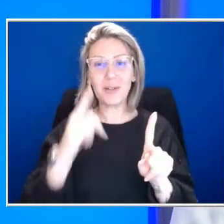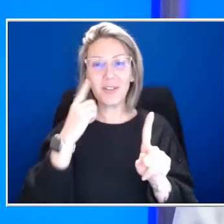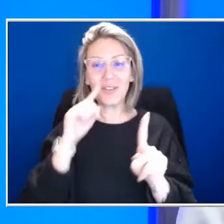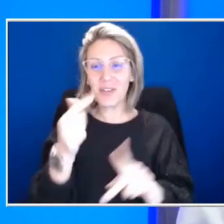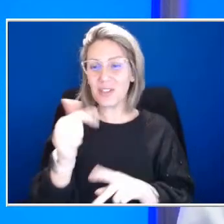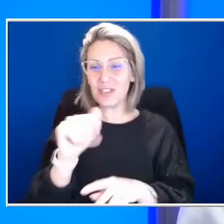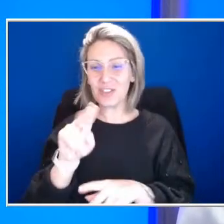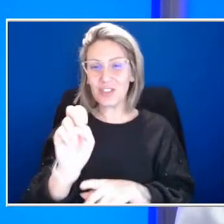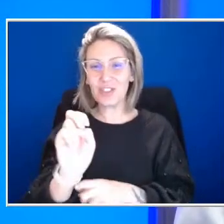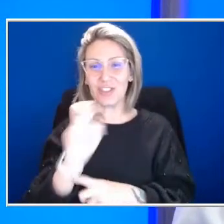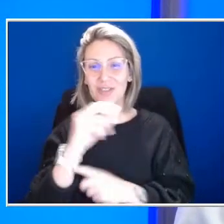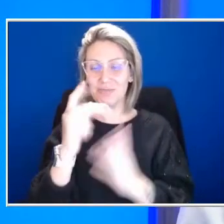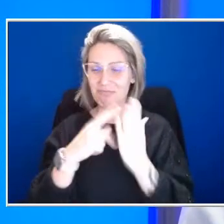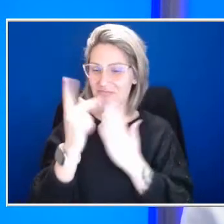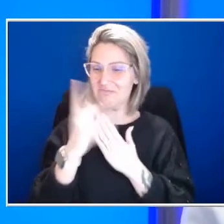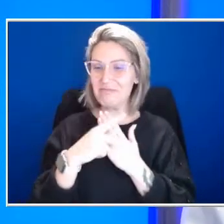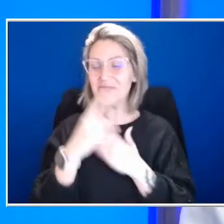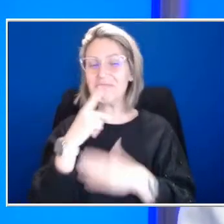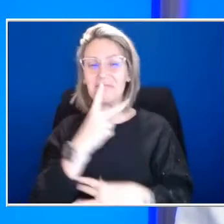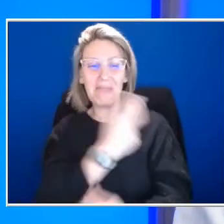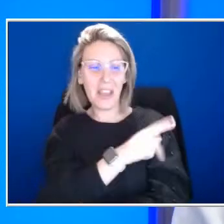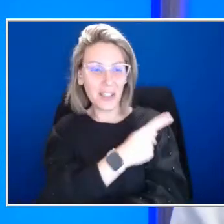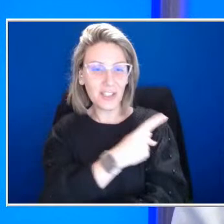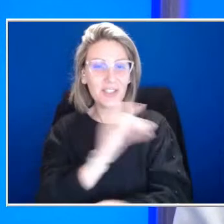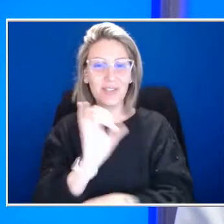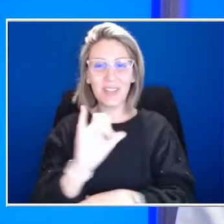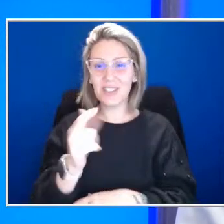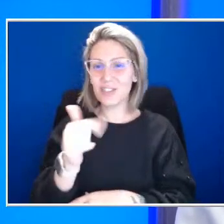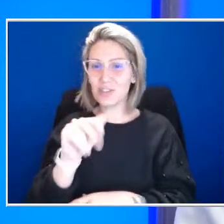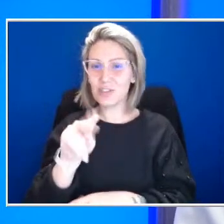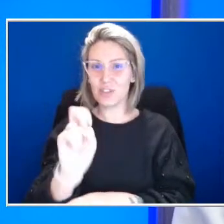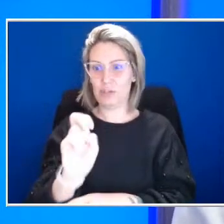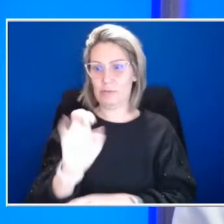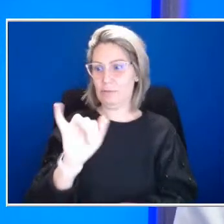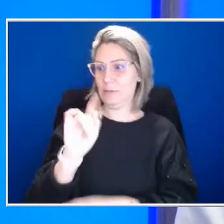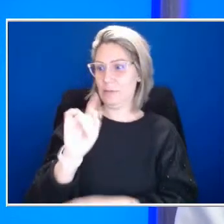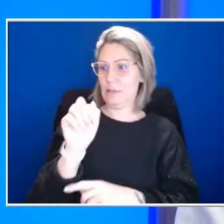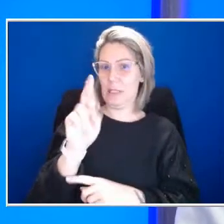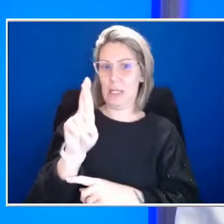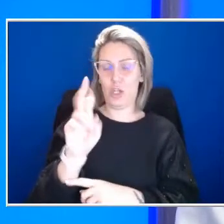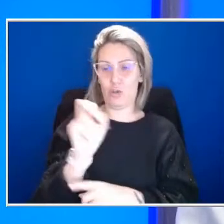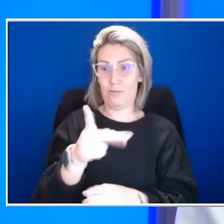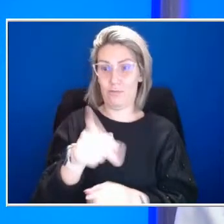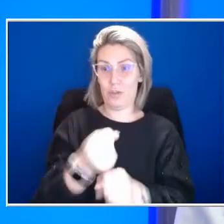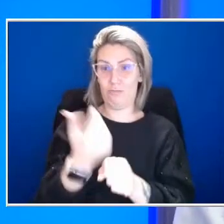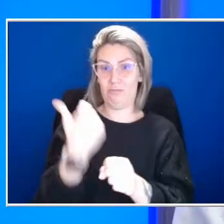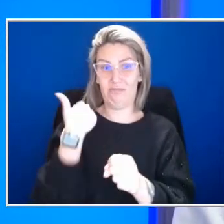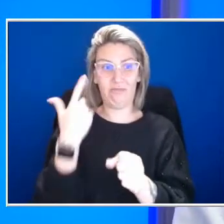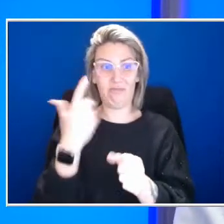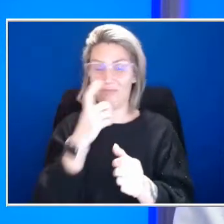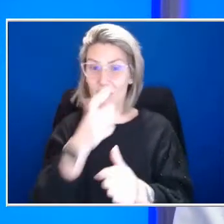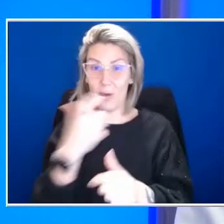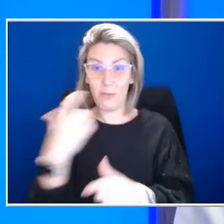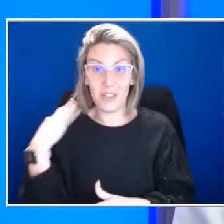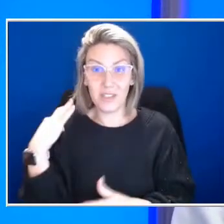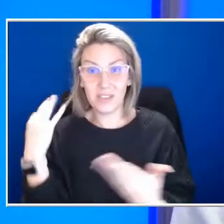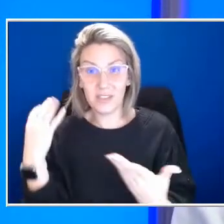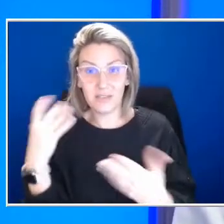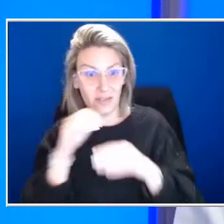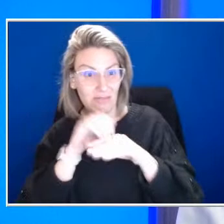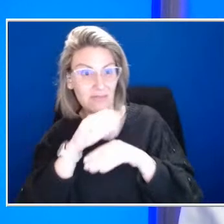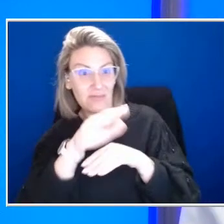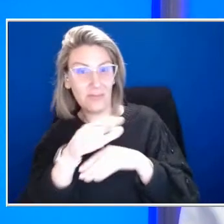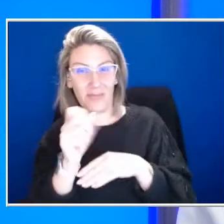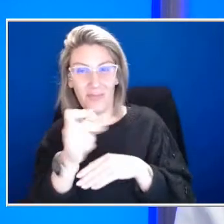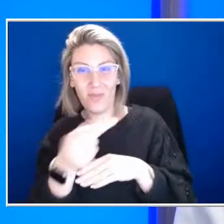patients like Gene, because just a few years ago, Gene Taylor would not be a candidate at our center. We would send him to maybe a few centers in the